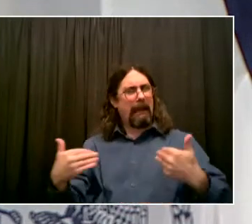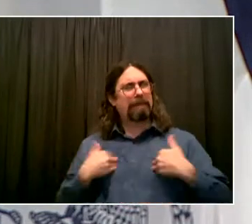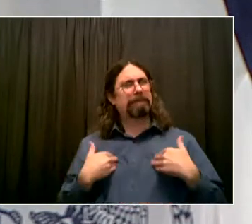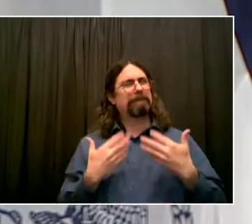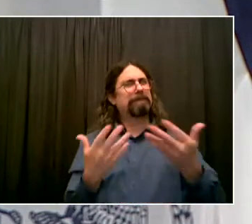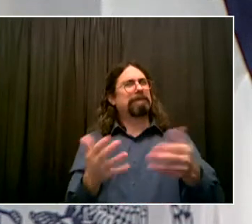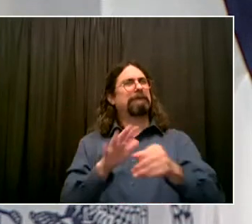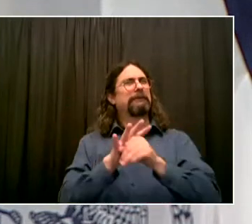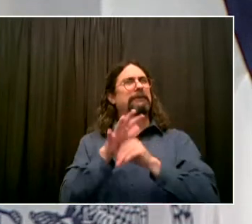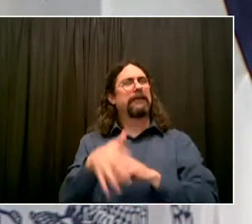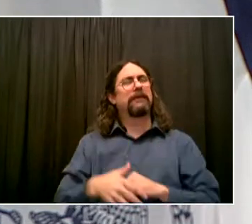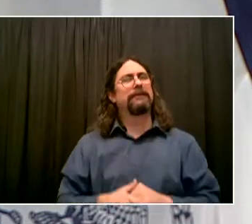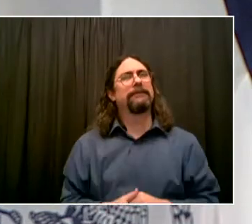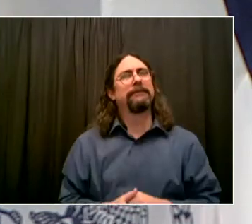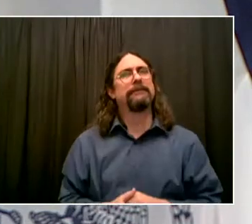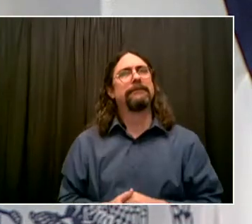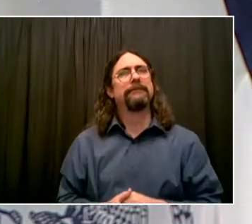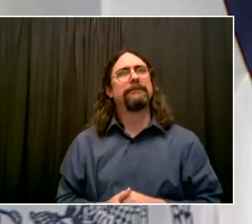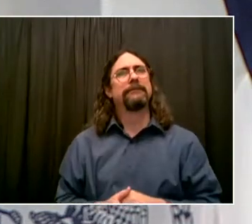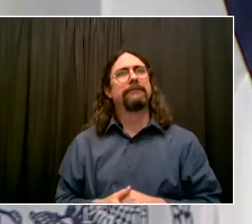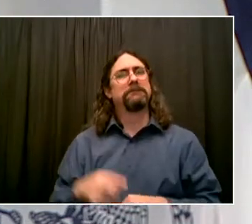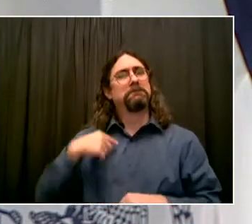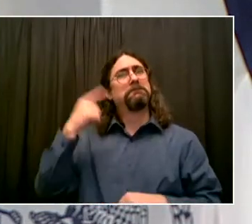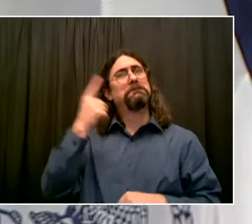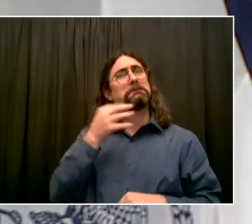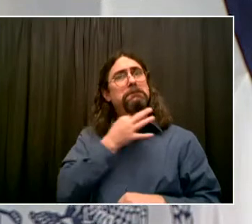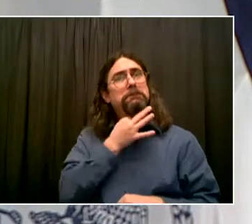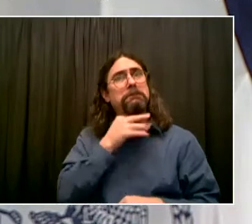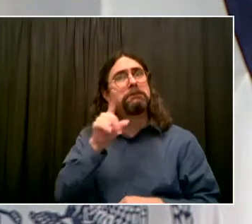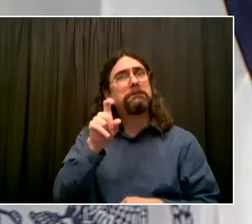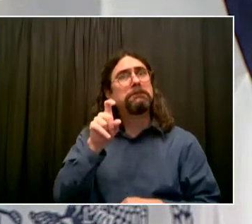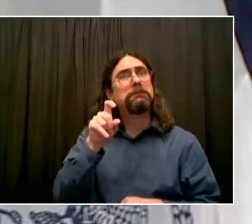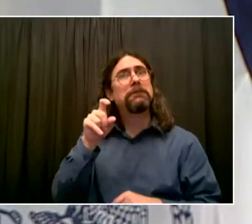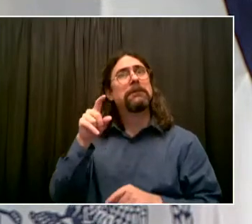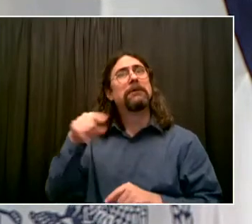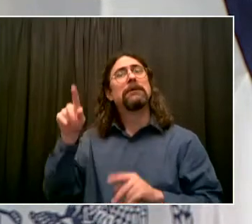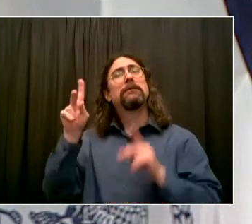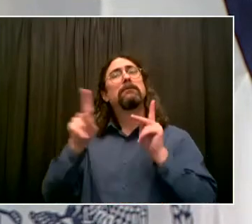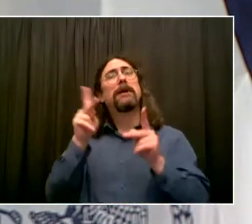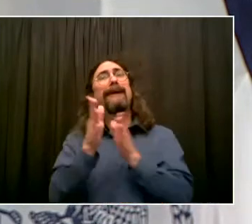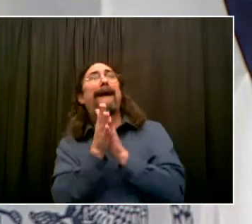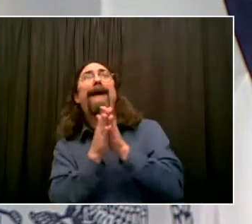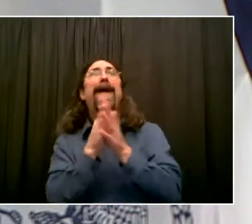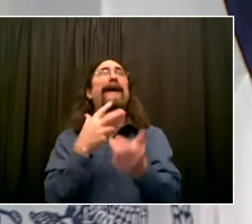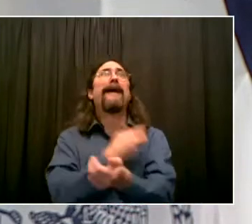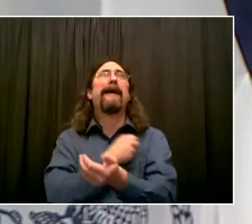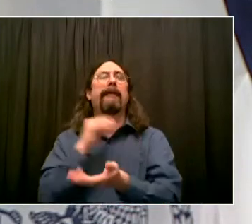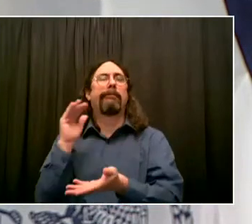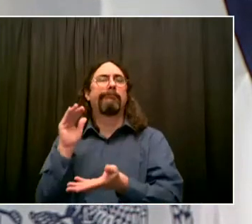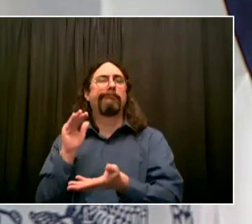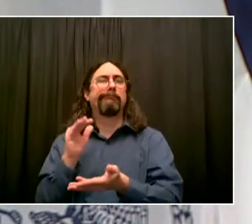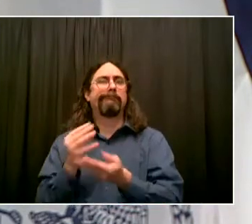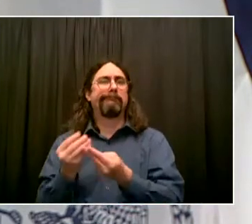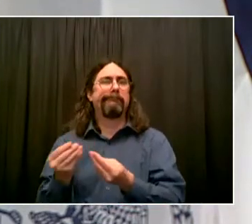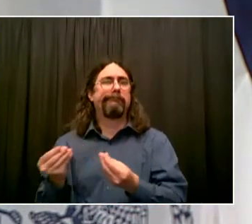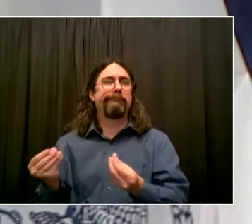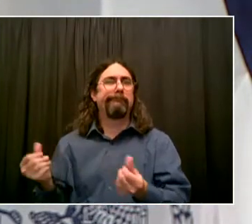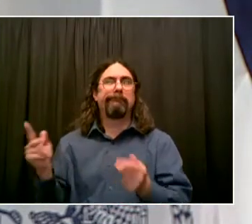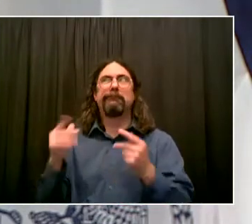point. Andrew, I want to clarify for you and all your colleagues, June, not June 1st. I said the goal was to get it done in